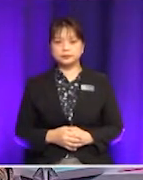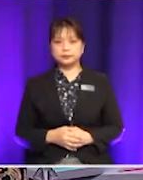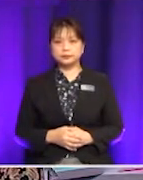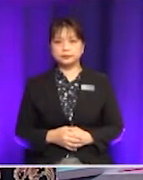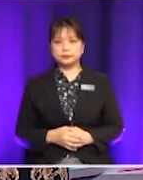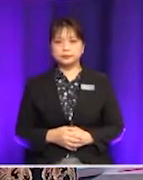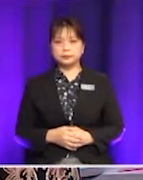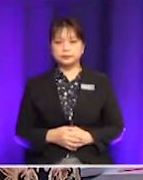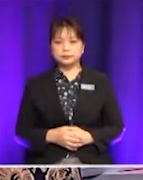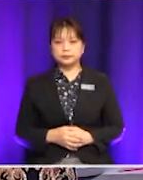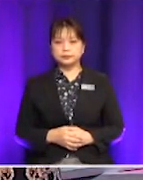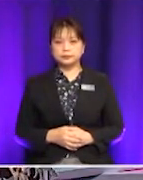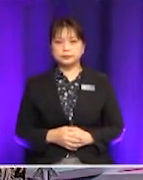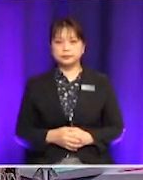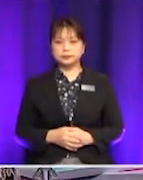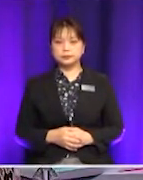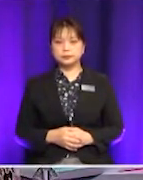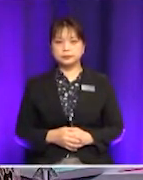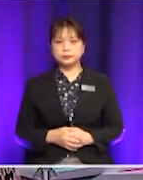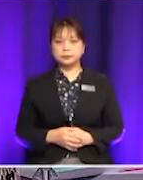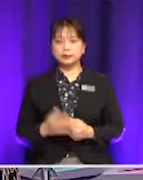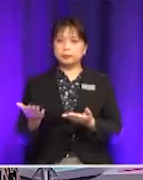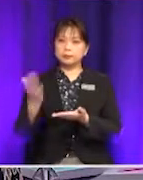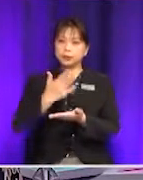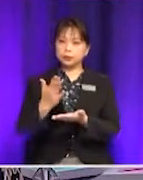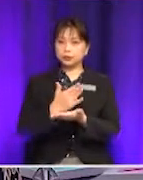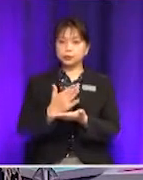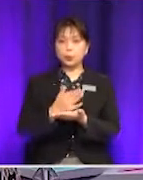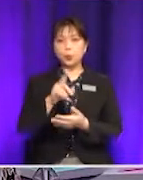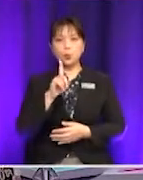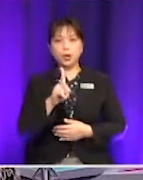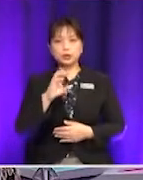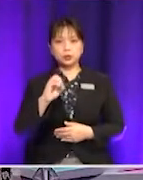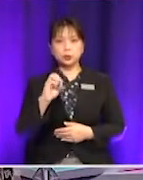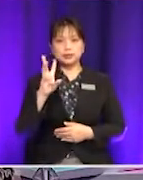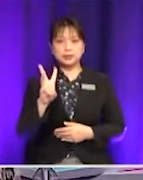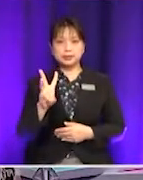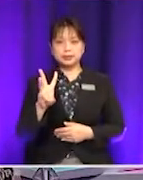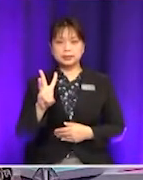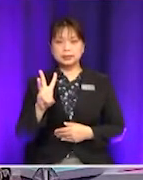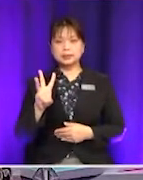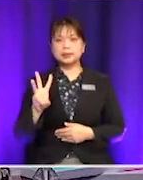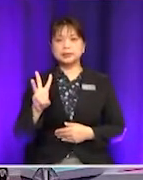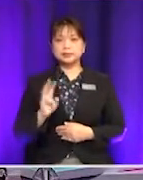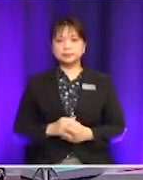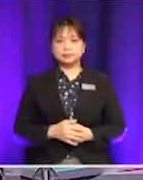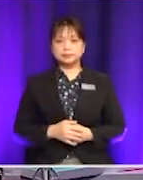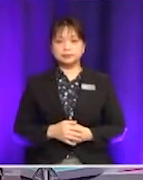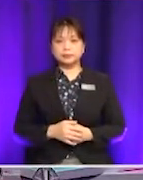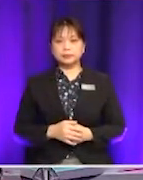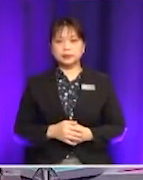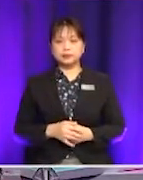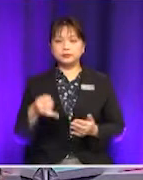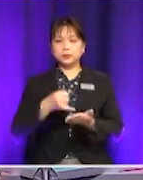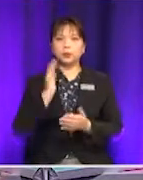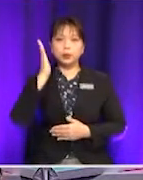slide. Everyone, please turn to page 106 of your textbook. We are going to go to the next part of your listening practice. So